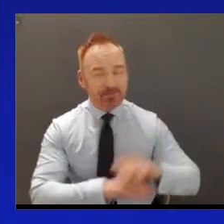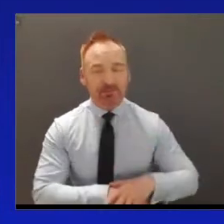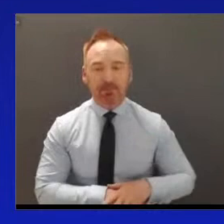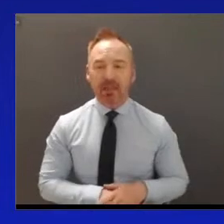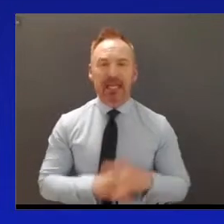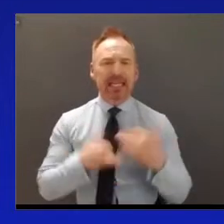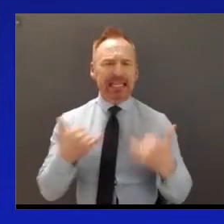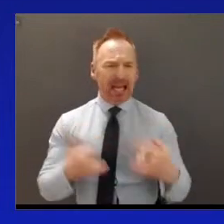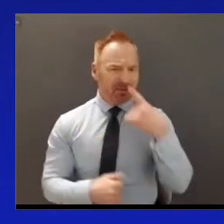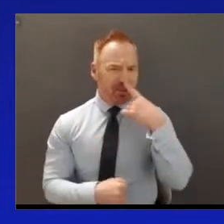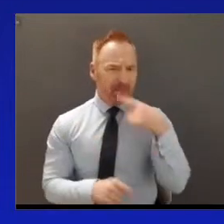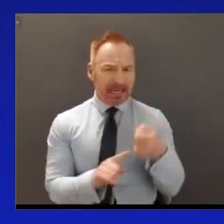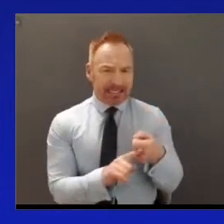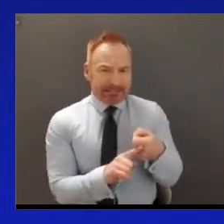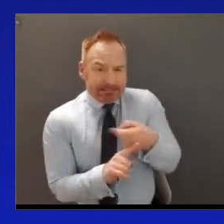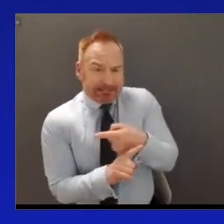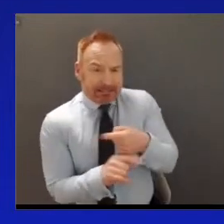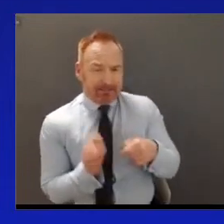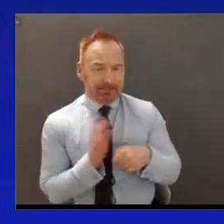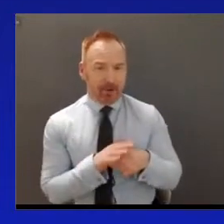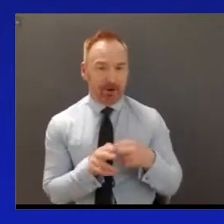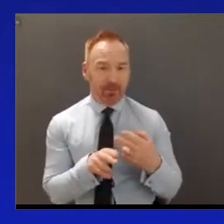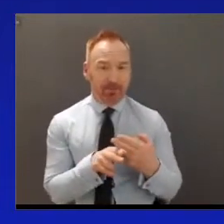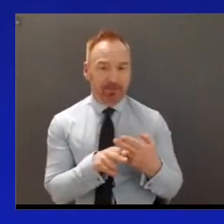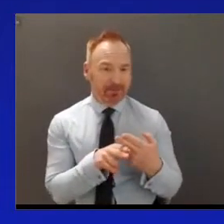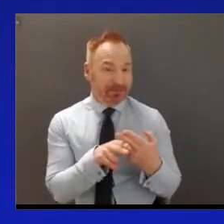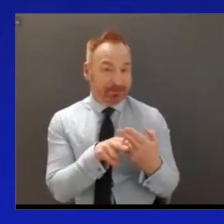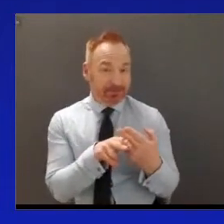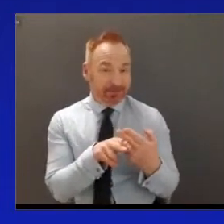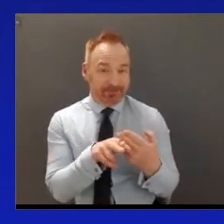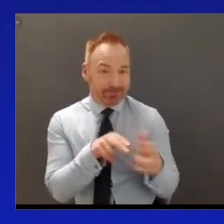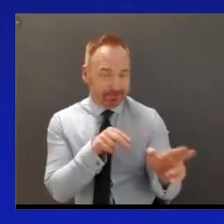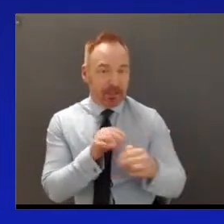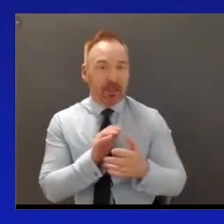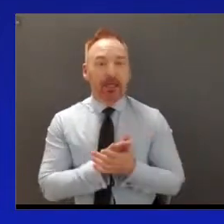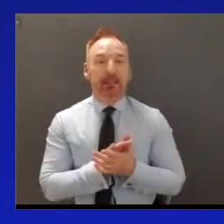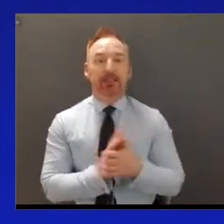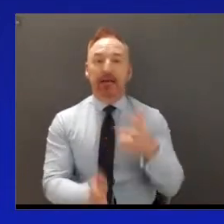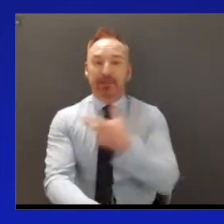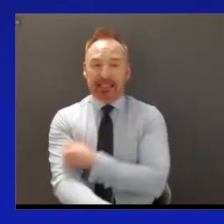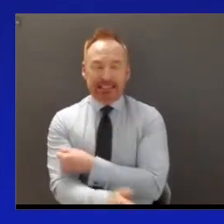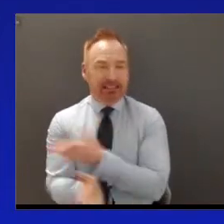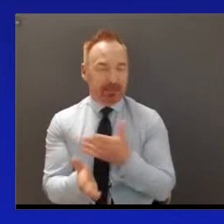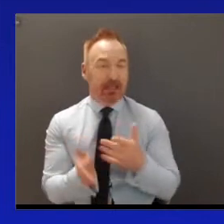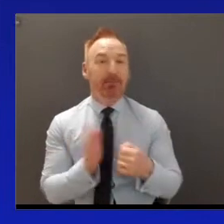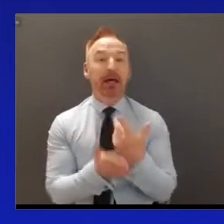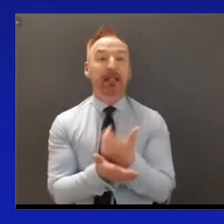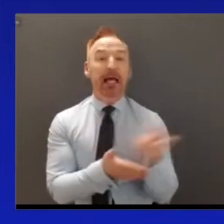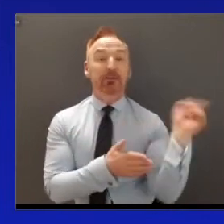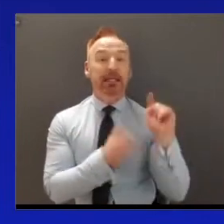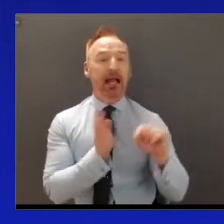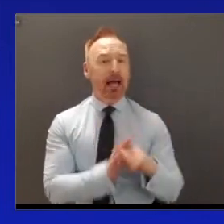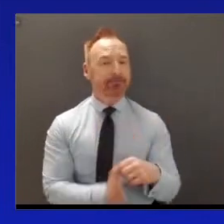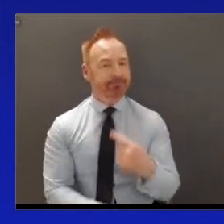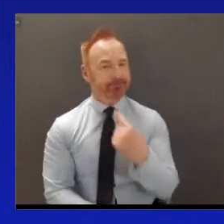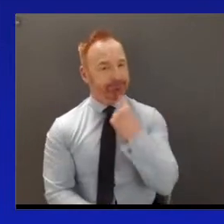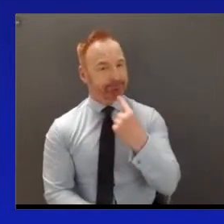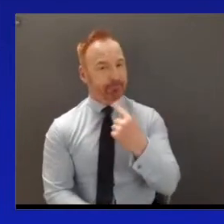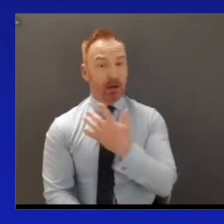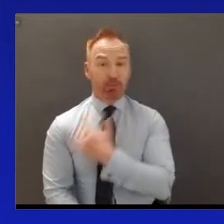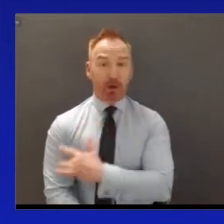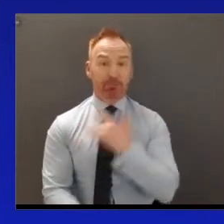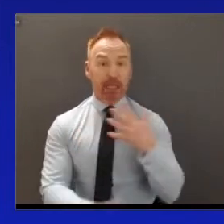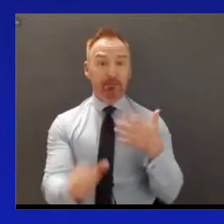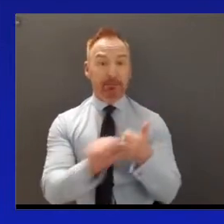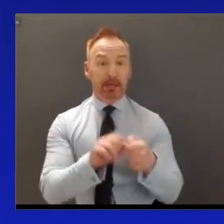just for a few seconds beyond vaccines, I was very disappointed last week that when the province gave an update